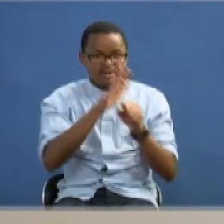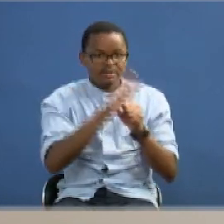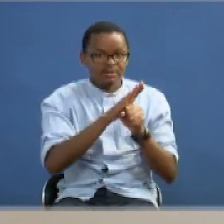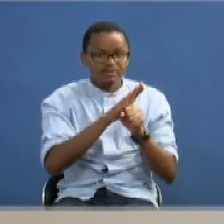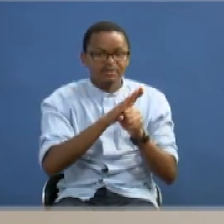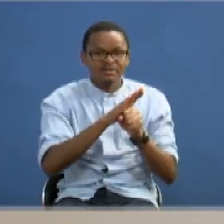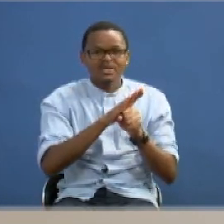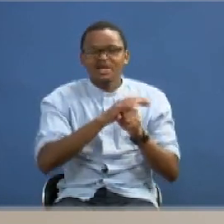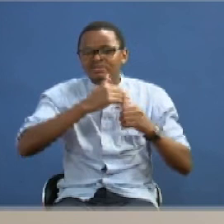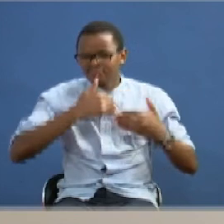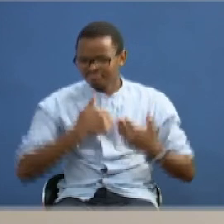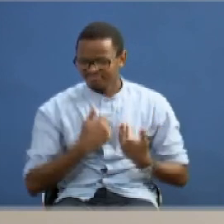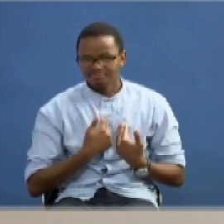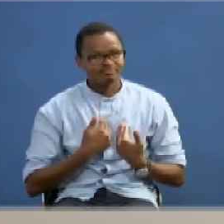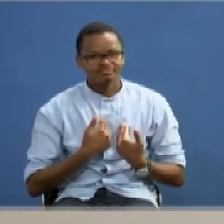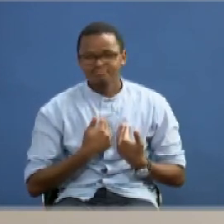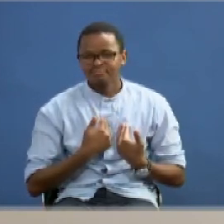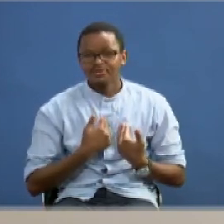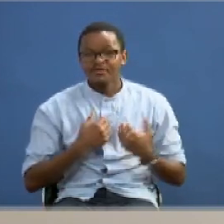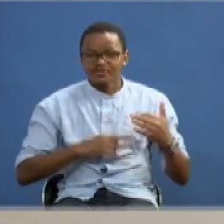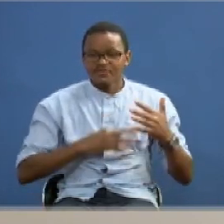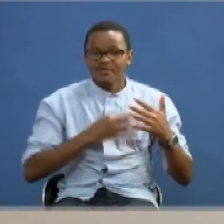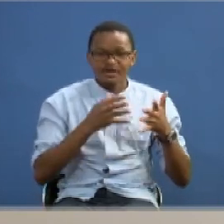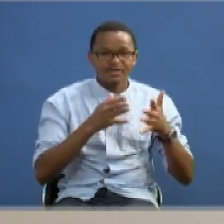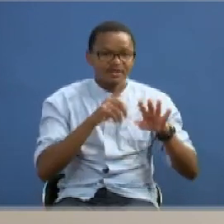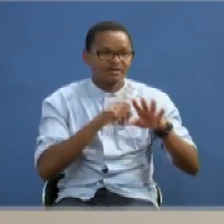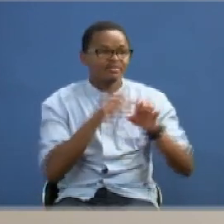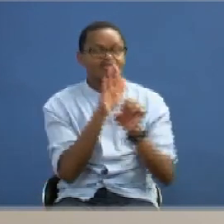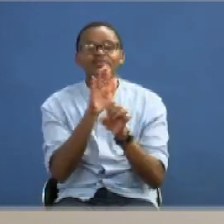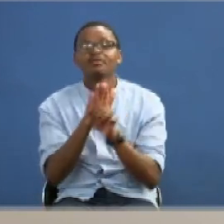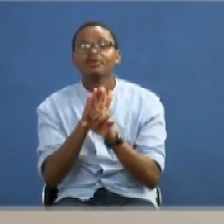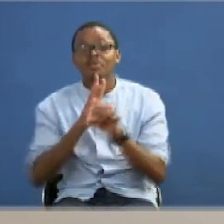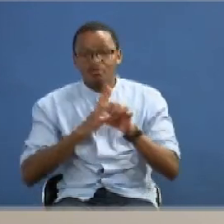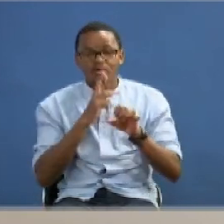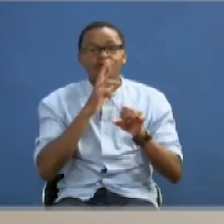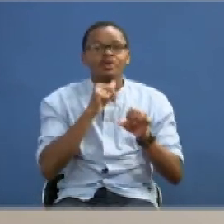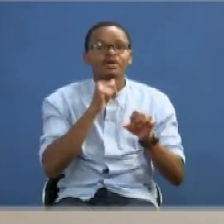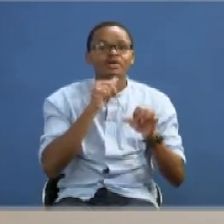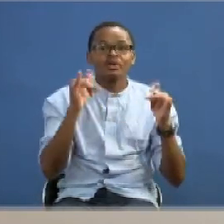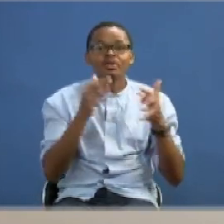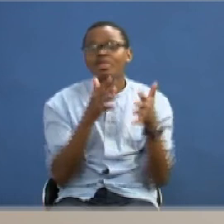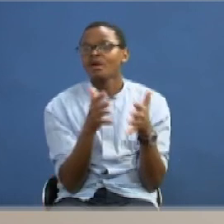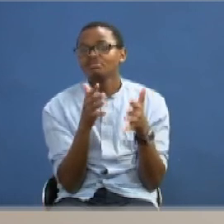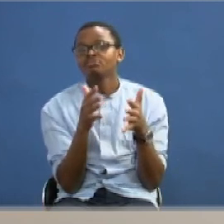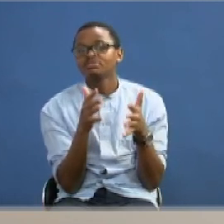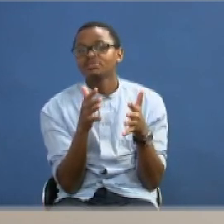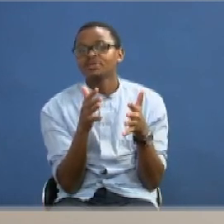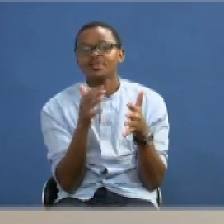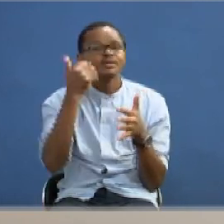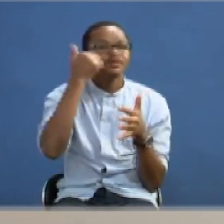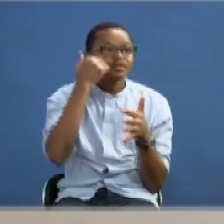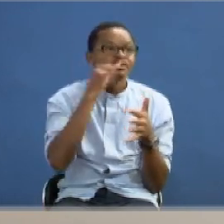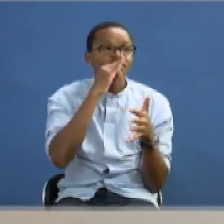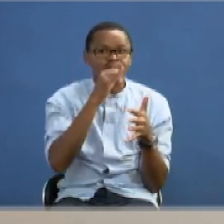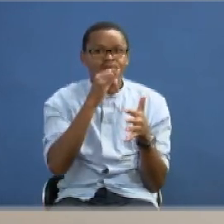feel fatigued, feel tired, feel that this has been too much. We are not yet there. The disease